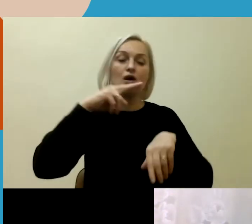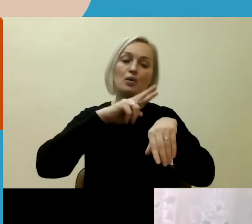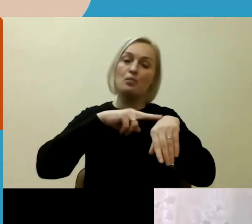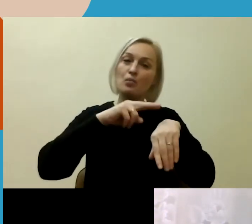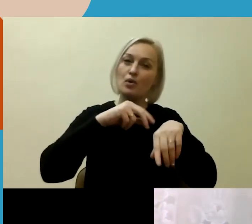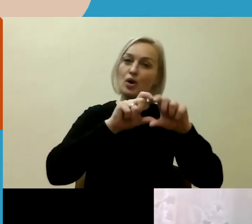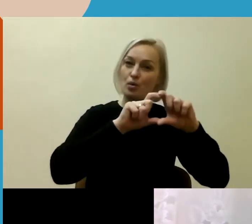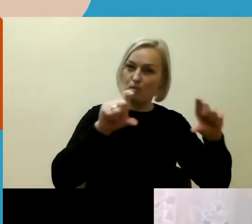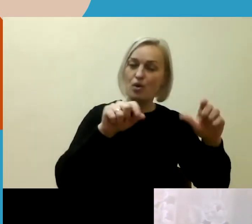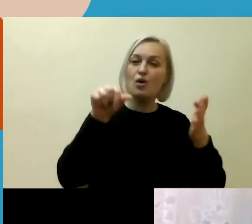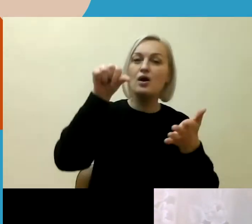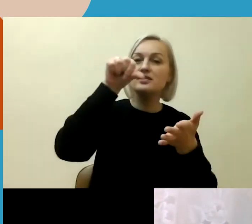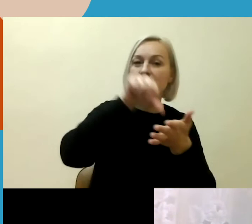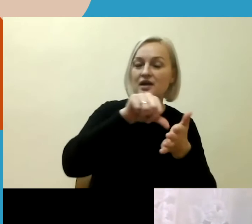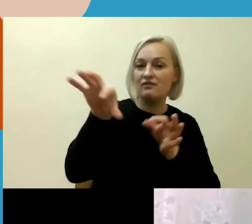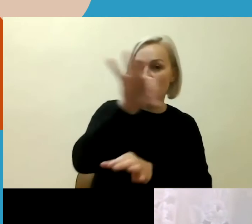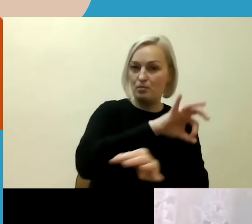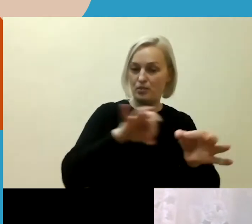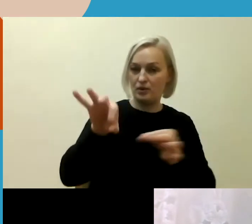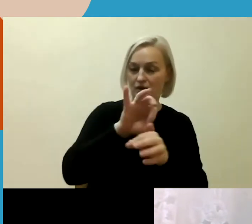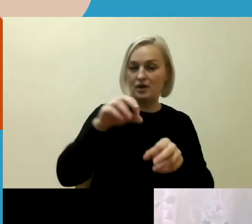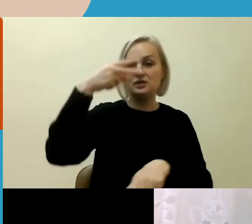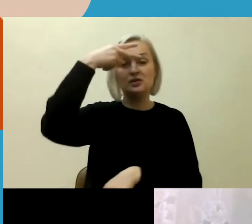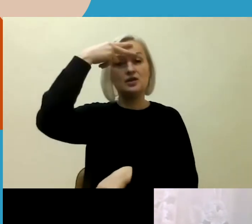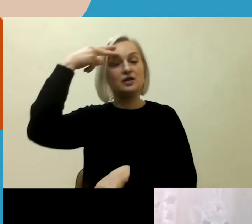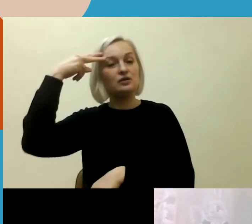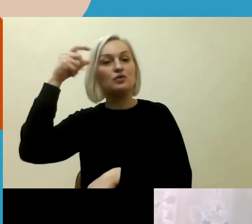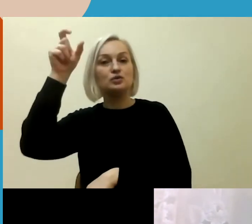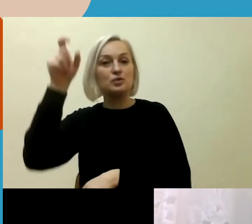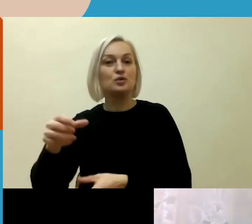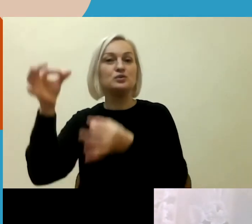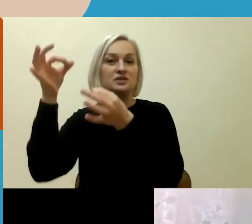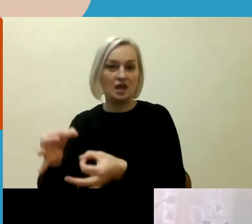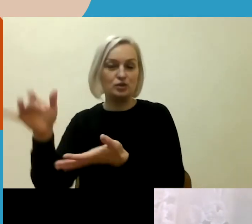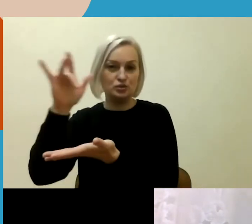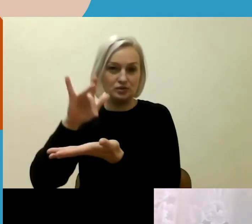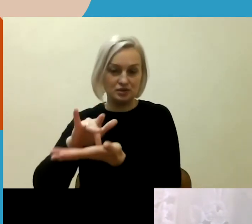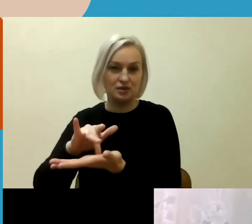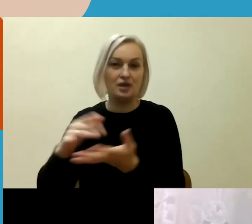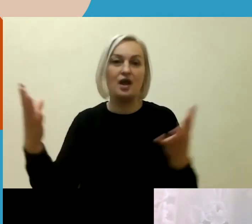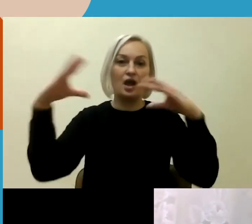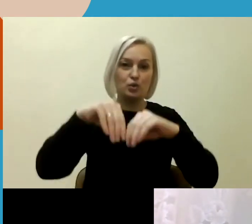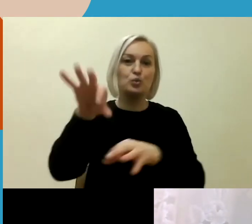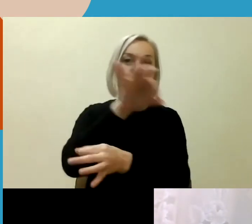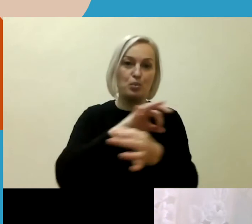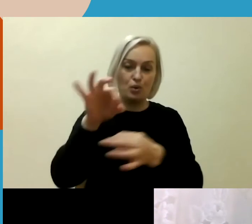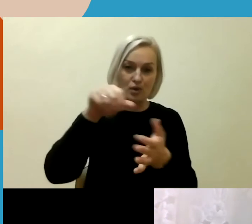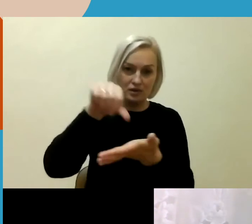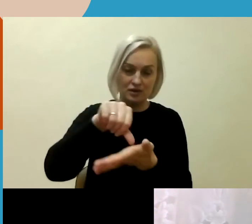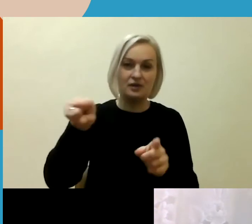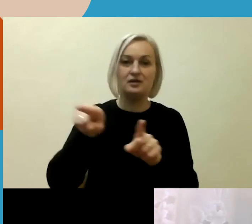And now Lithuania's police school is participating in the